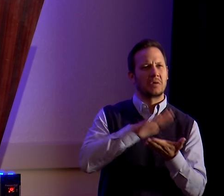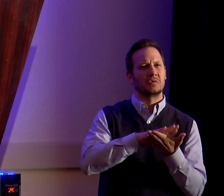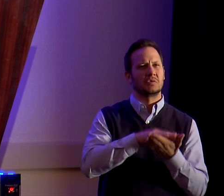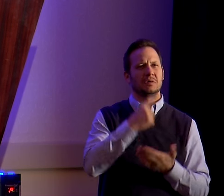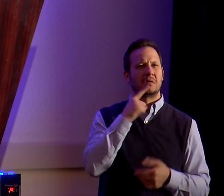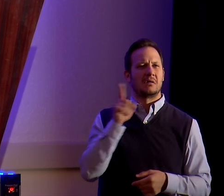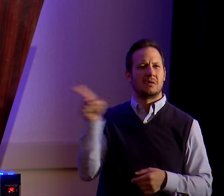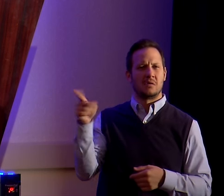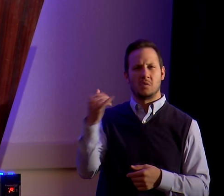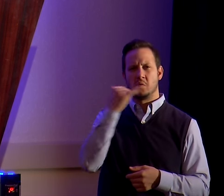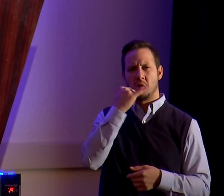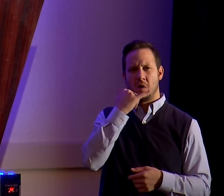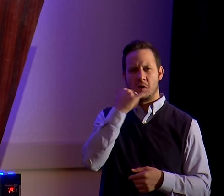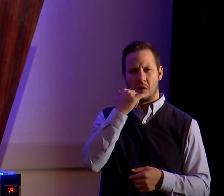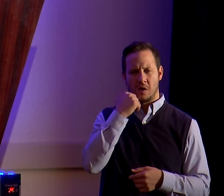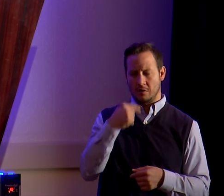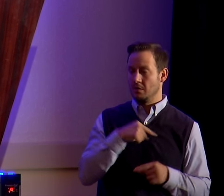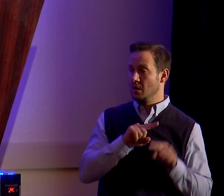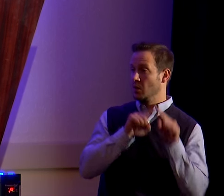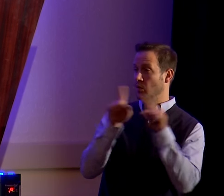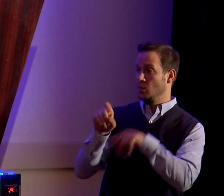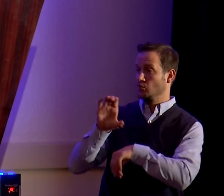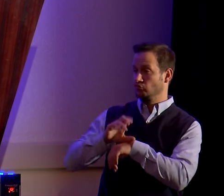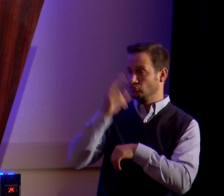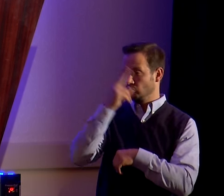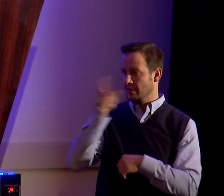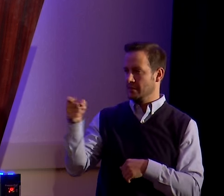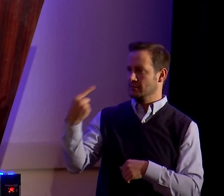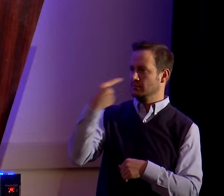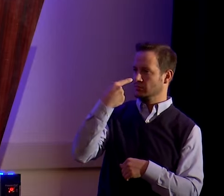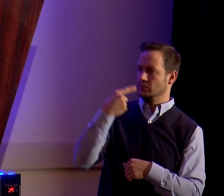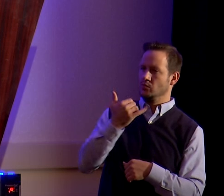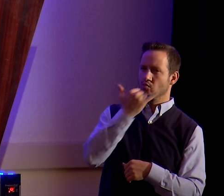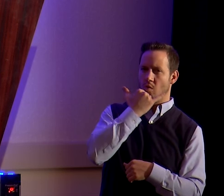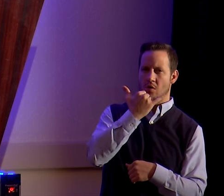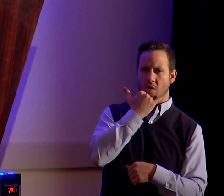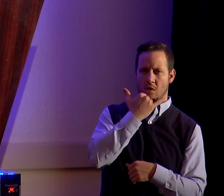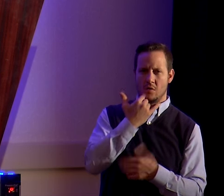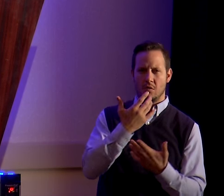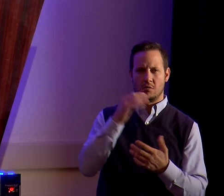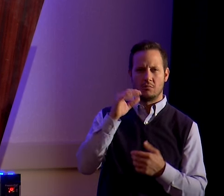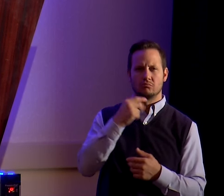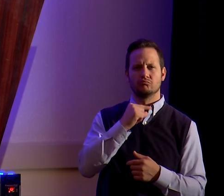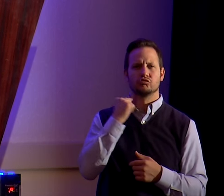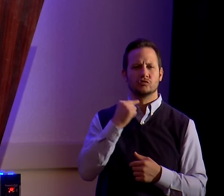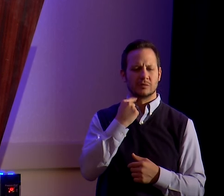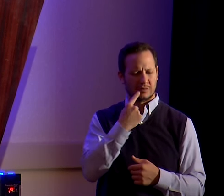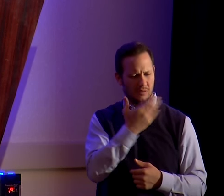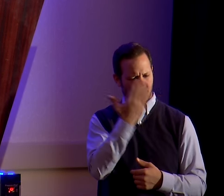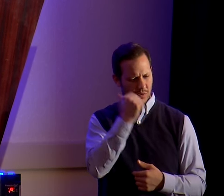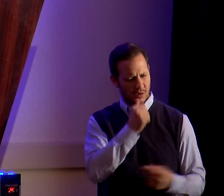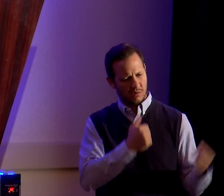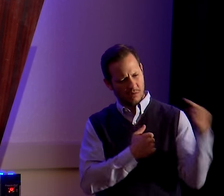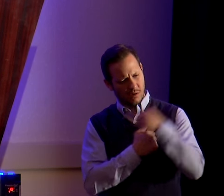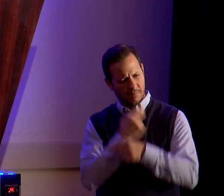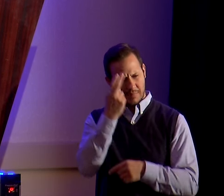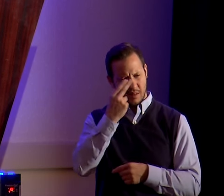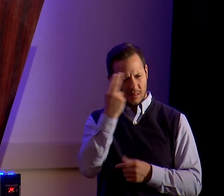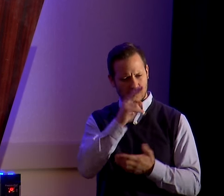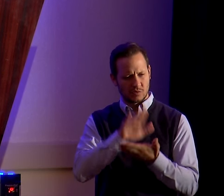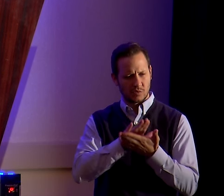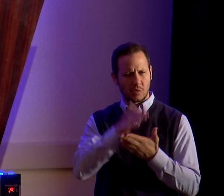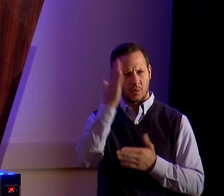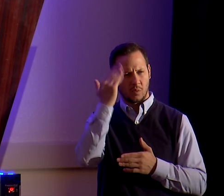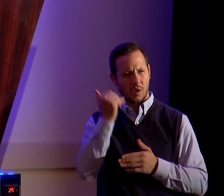they were wrong, and when I go to church on Sunday, they told the priest would look at us and say, why aren't you going to Catholic school? Why are you over